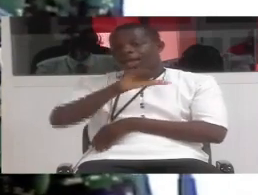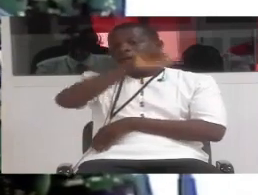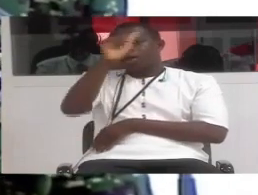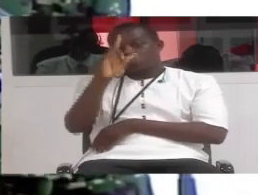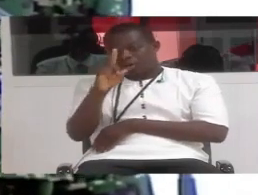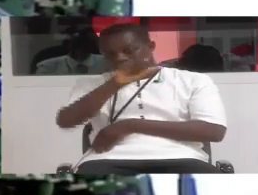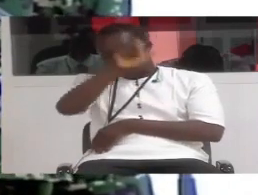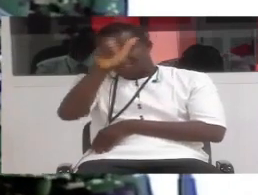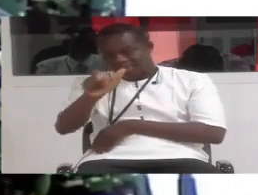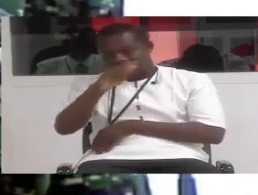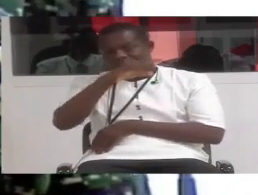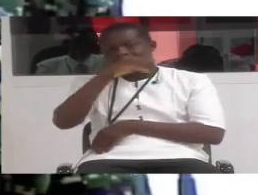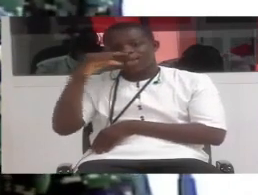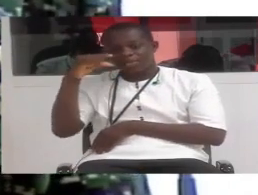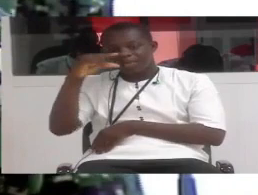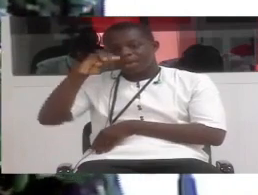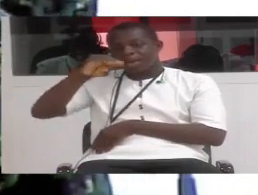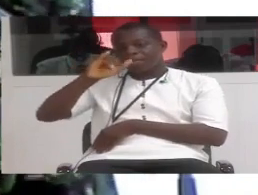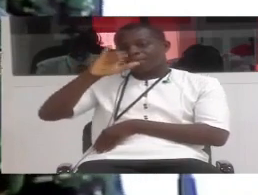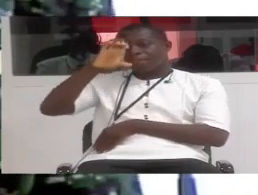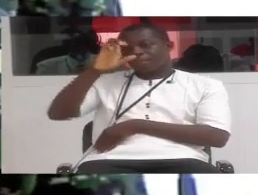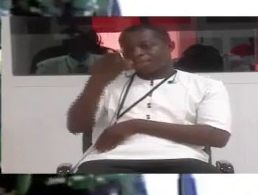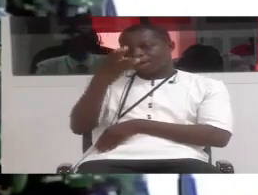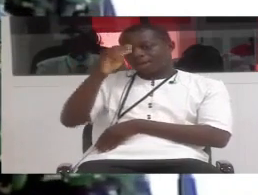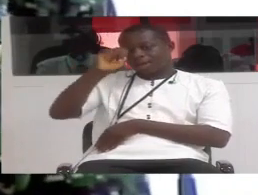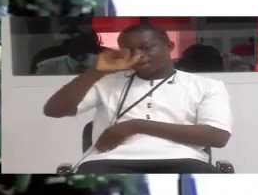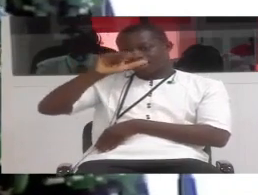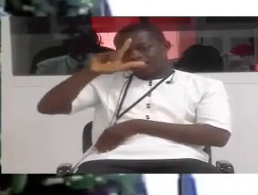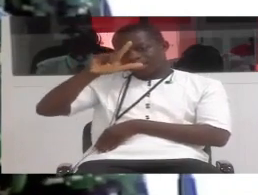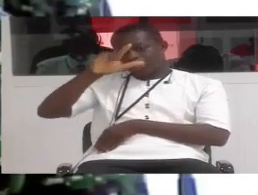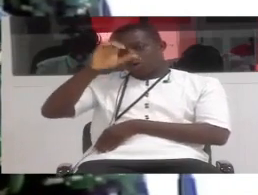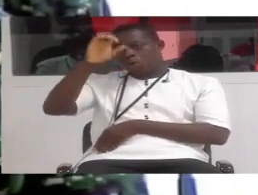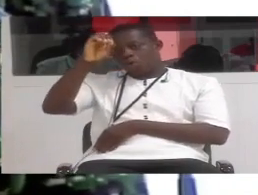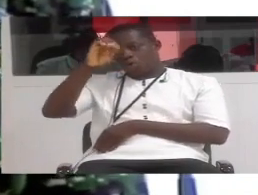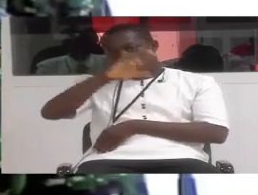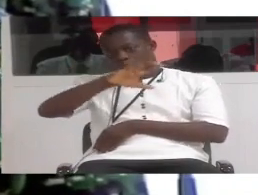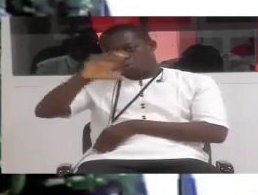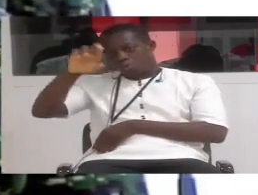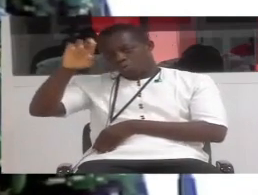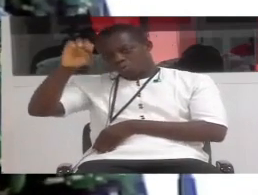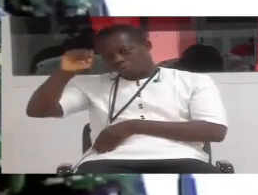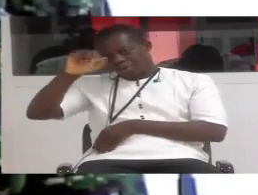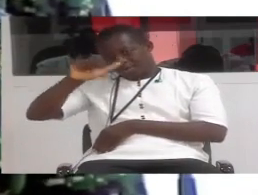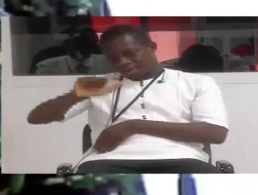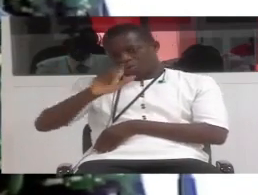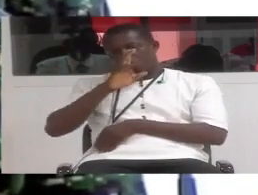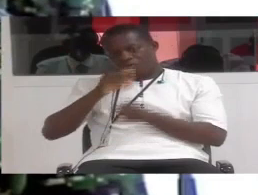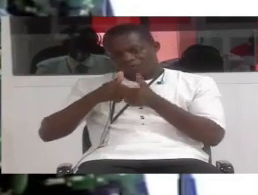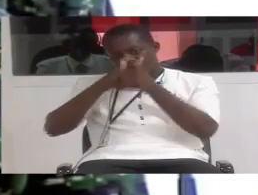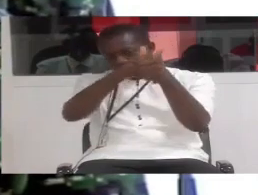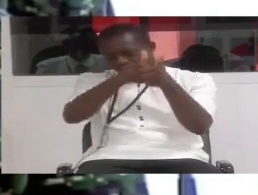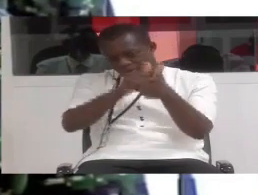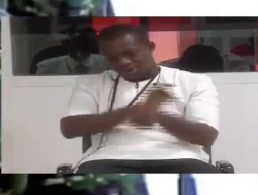nekkon Michael Korea mu len don topa. And there was another individual who was Michael Korea who was following them.